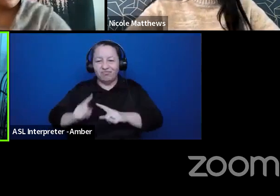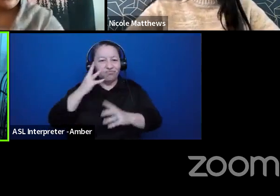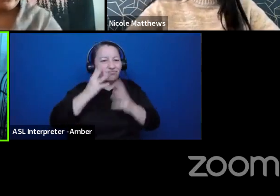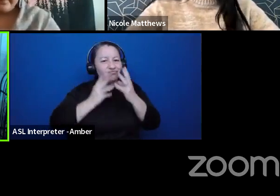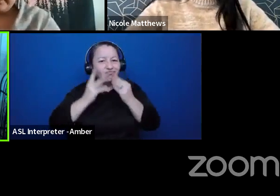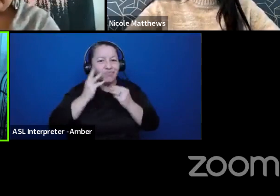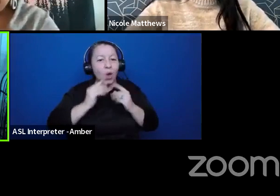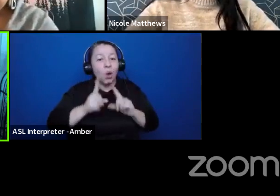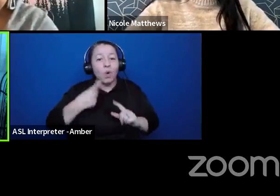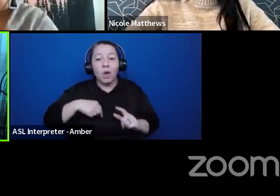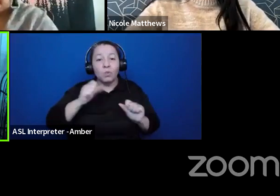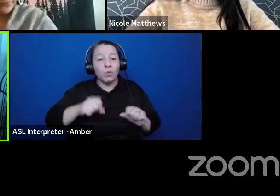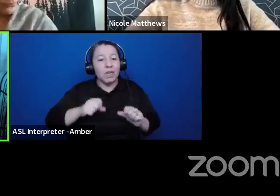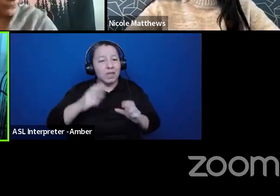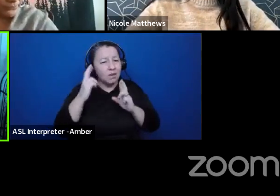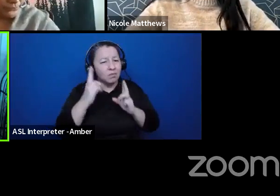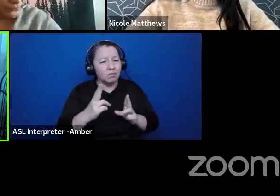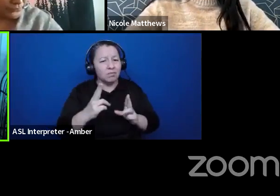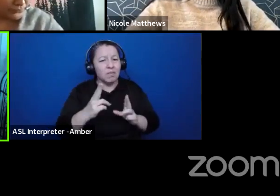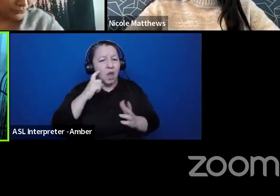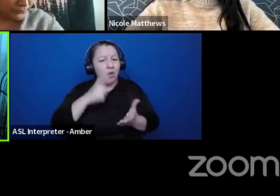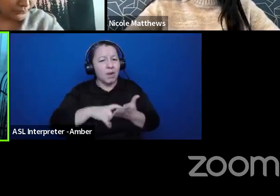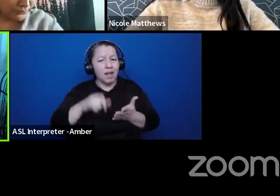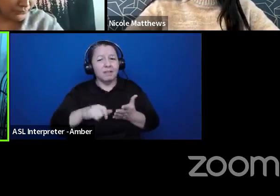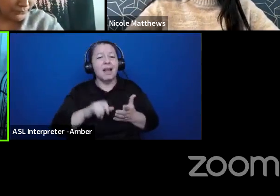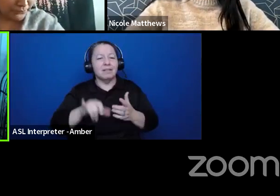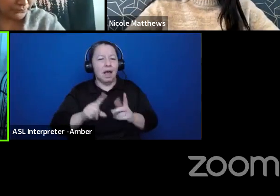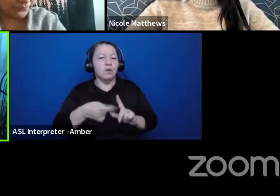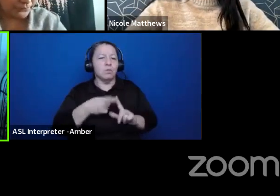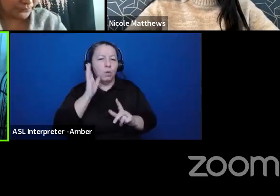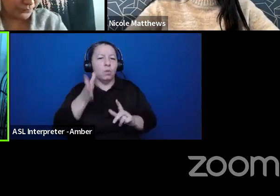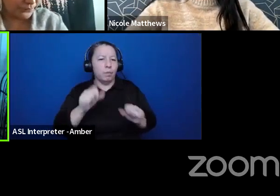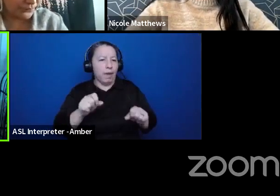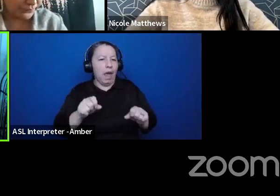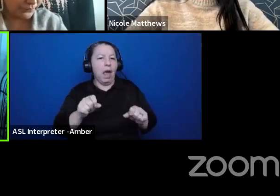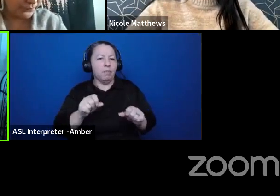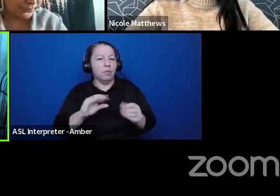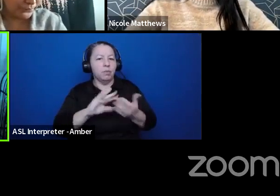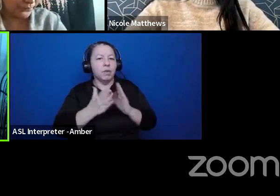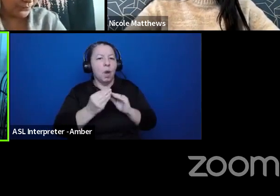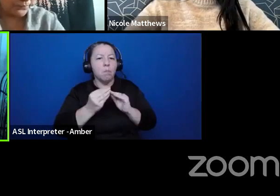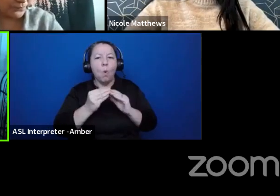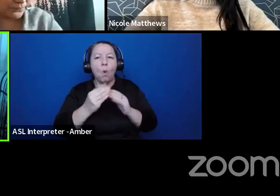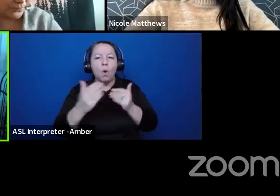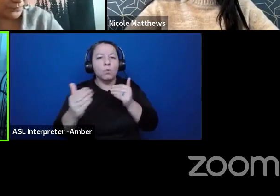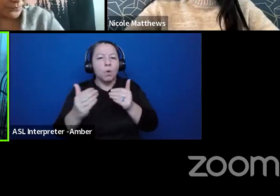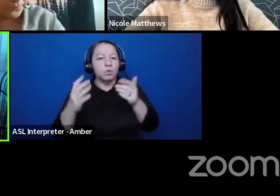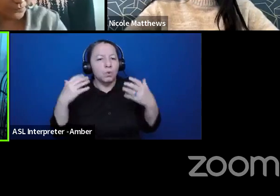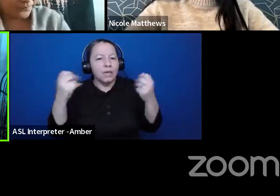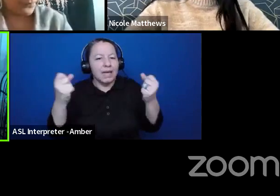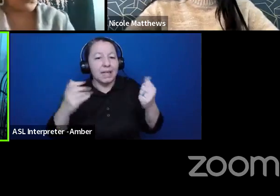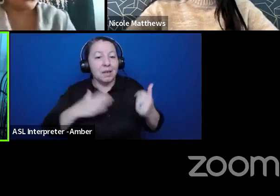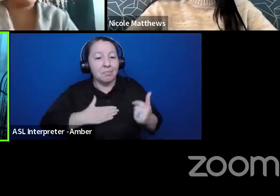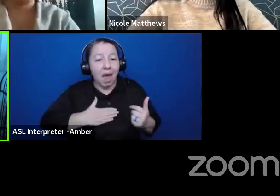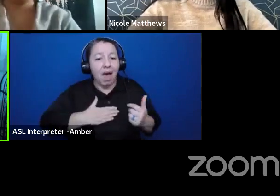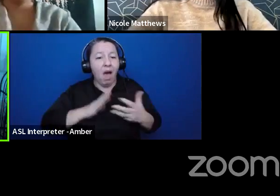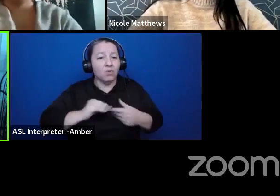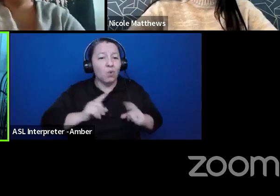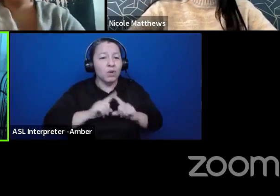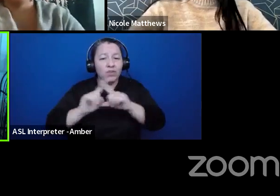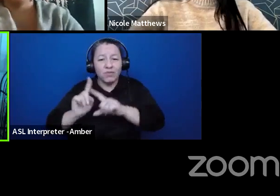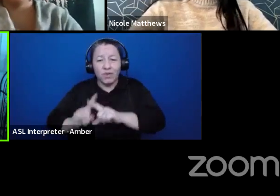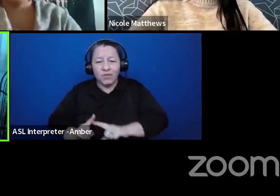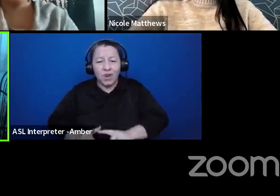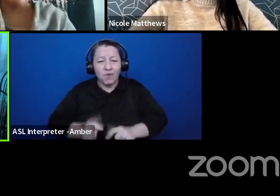healing. Where my story is different than Christine's story, is different than Shayla's story, is different than Amber's story, is different than